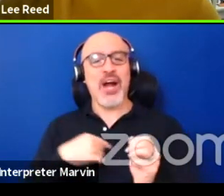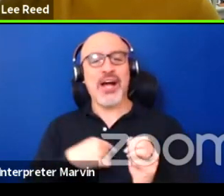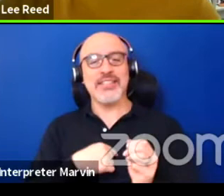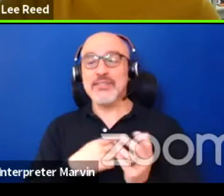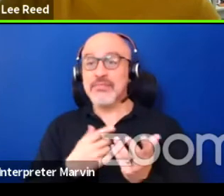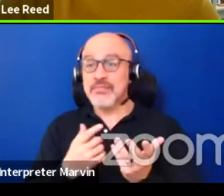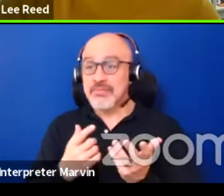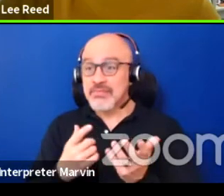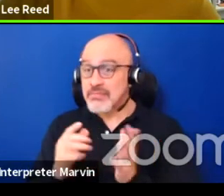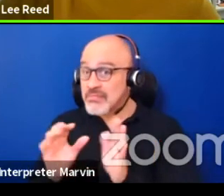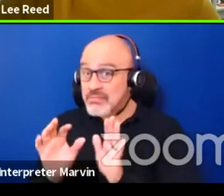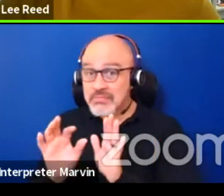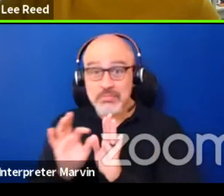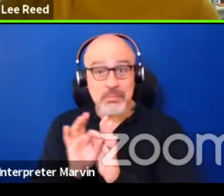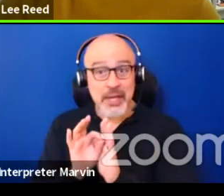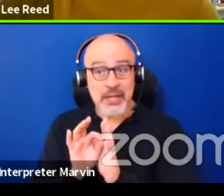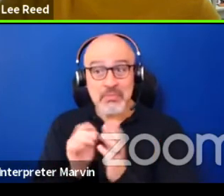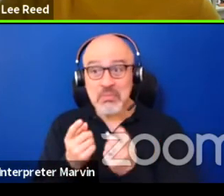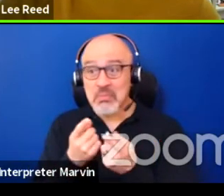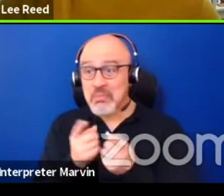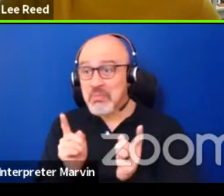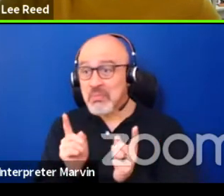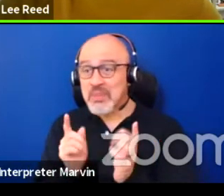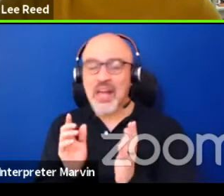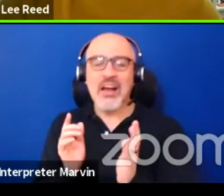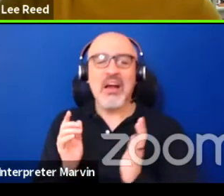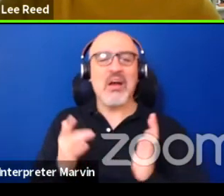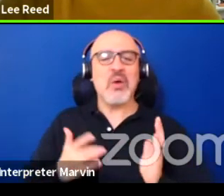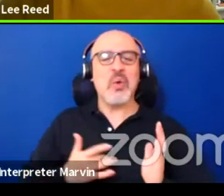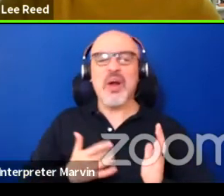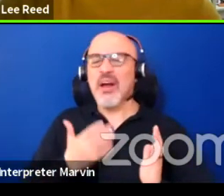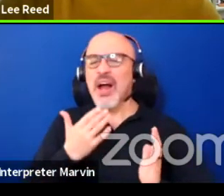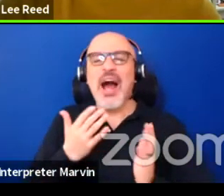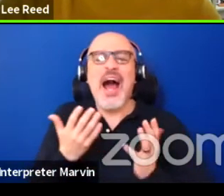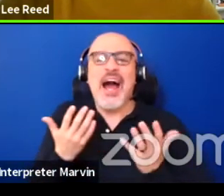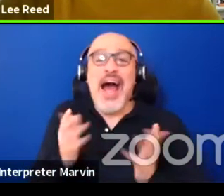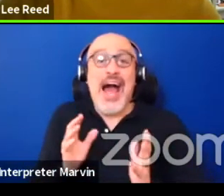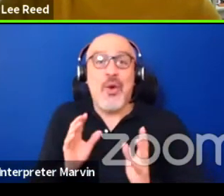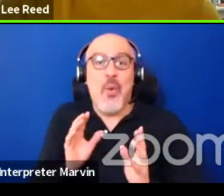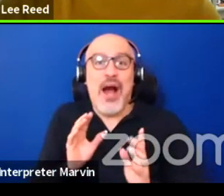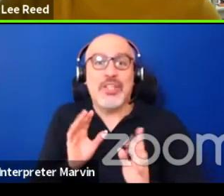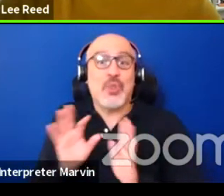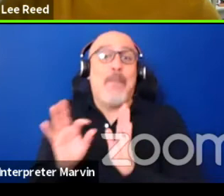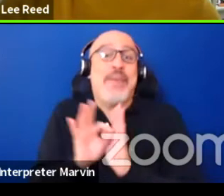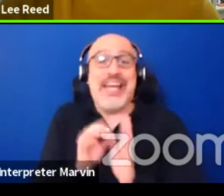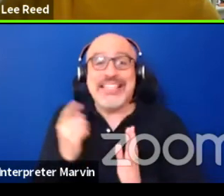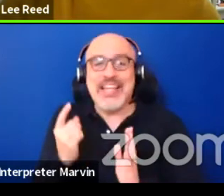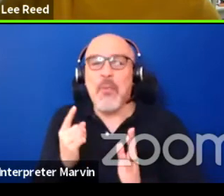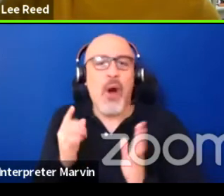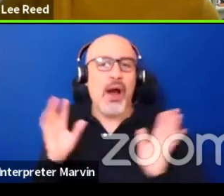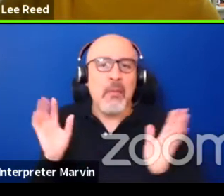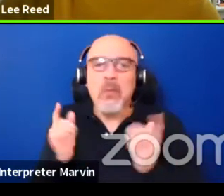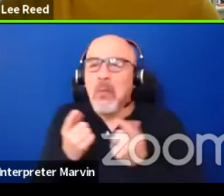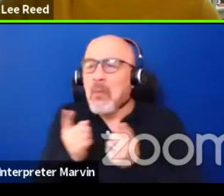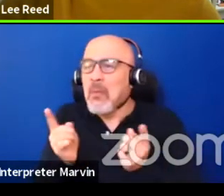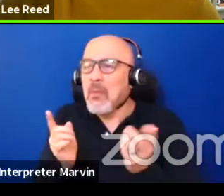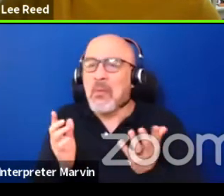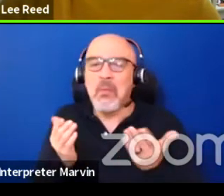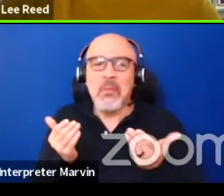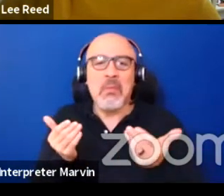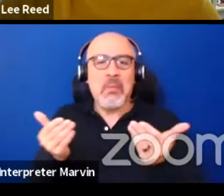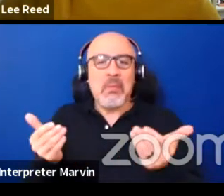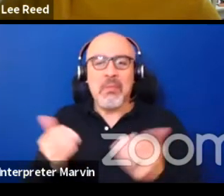Anyone feel free. I think we'll find kind of the best rhythm. I don't want to put anyone on the spot necessarily just yet.